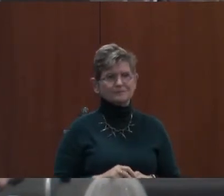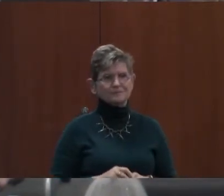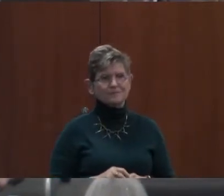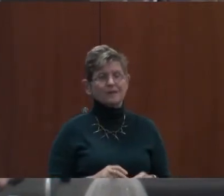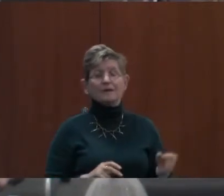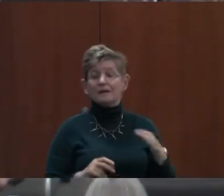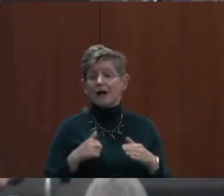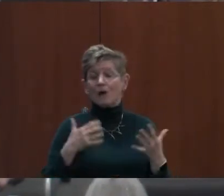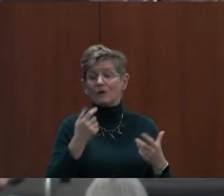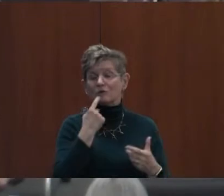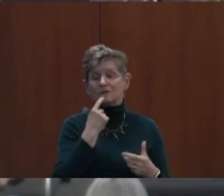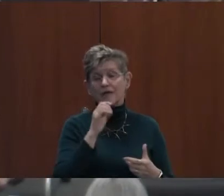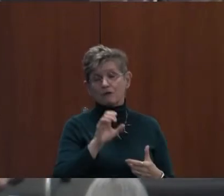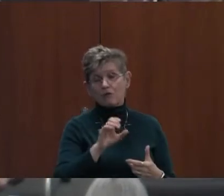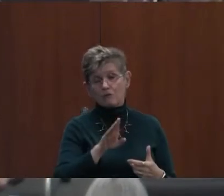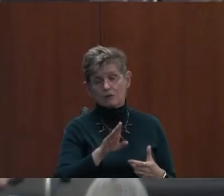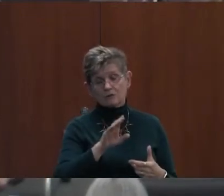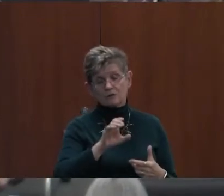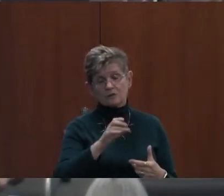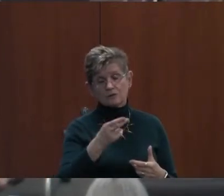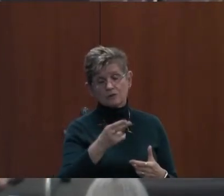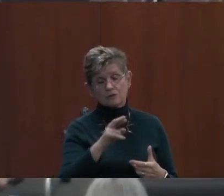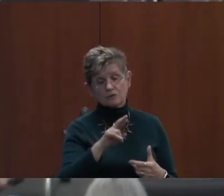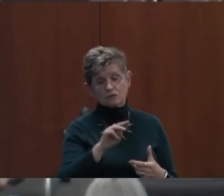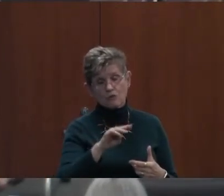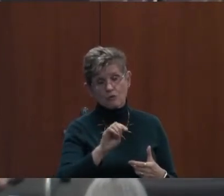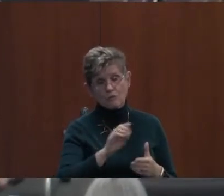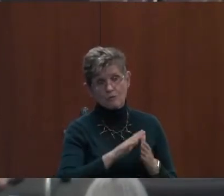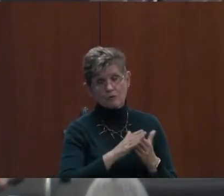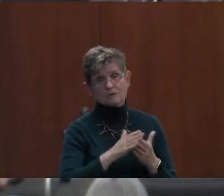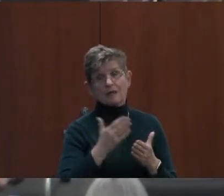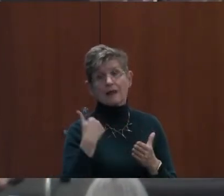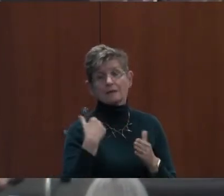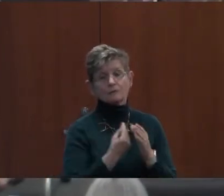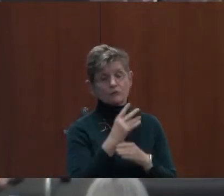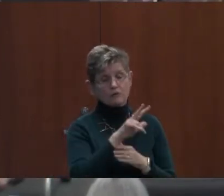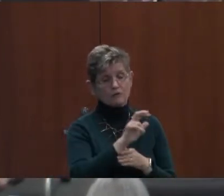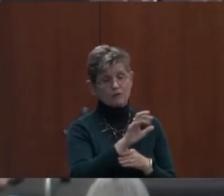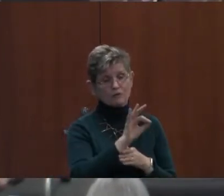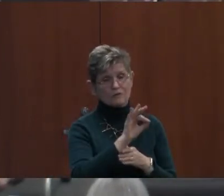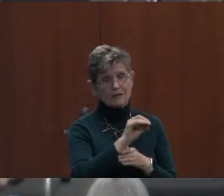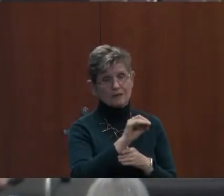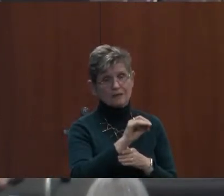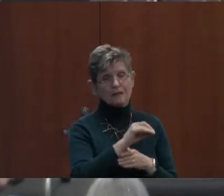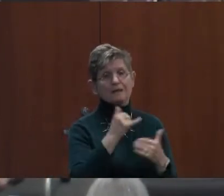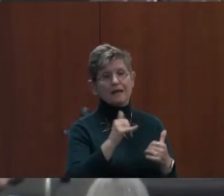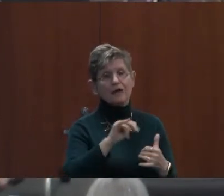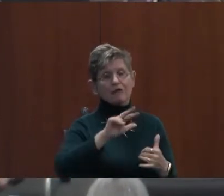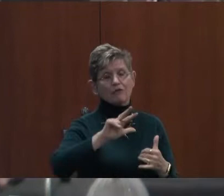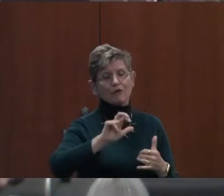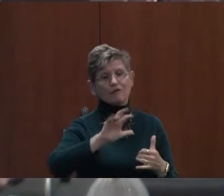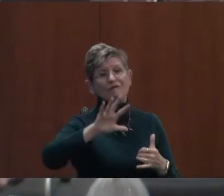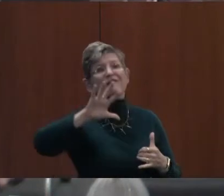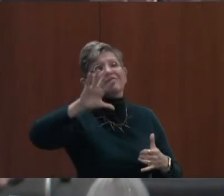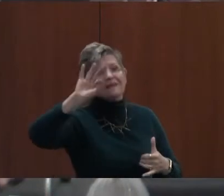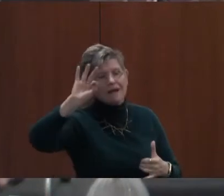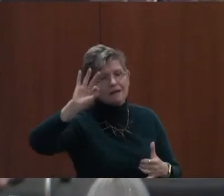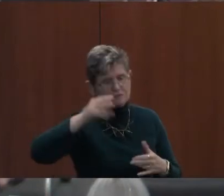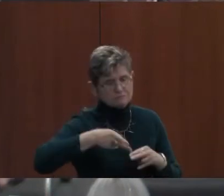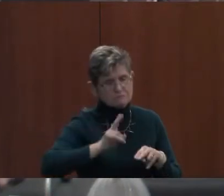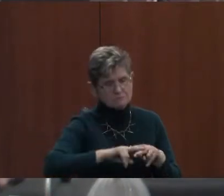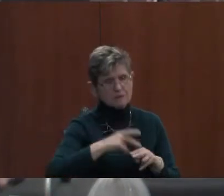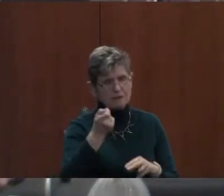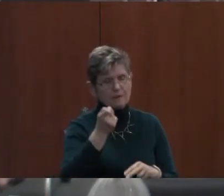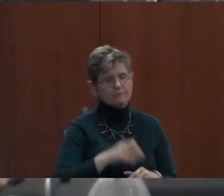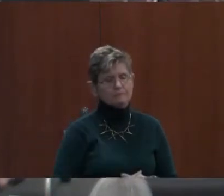I was just going to say the Chromebooks last spring when I was here, they were $309 a piece. Now they're $359 a piece. So they've gone up a bit.